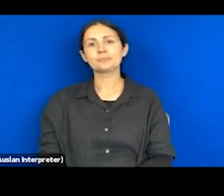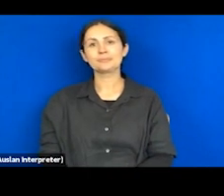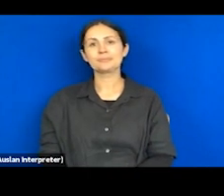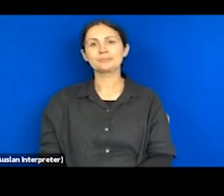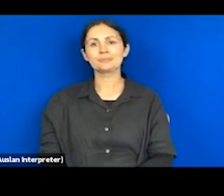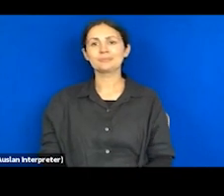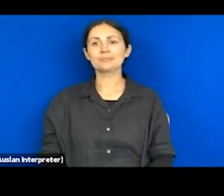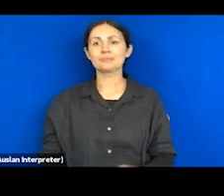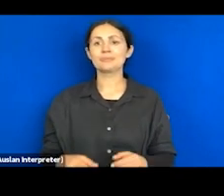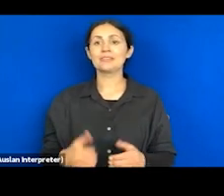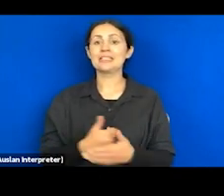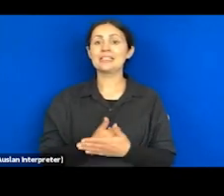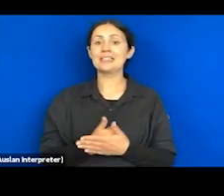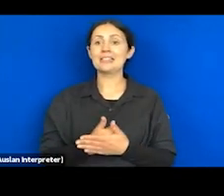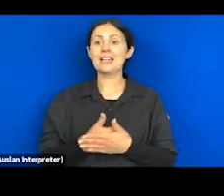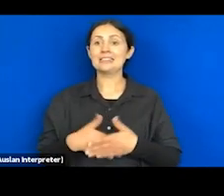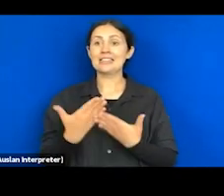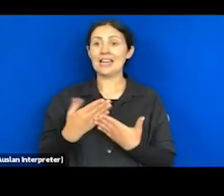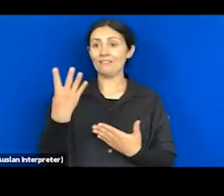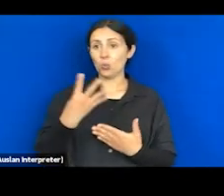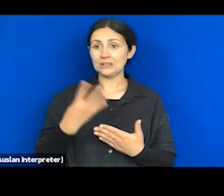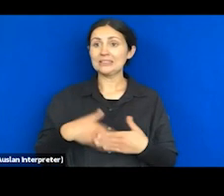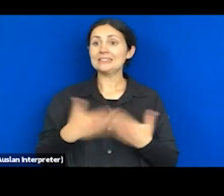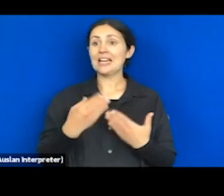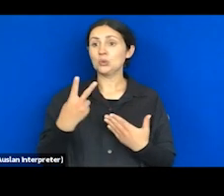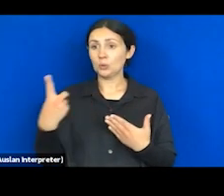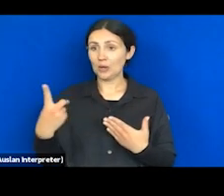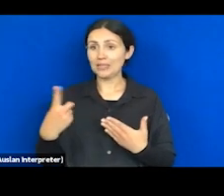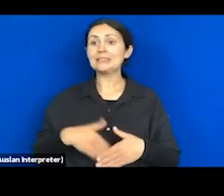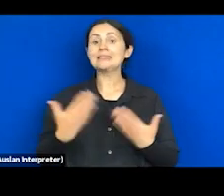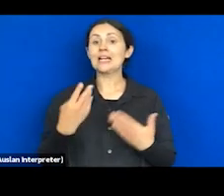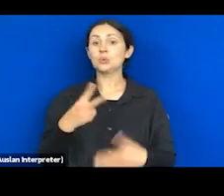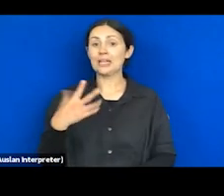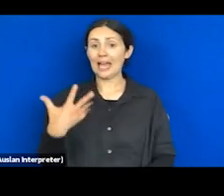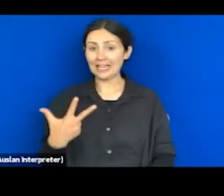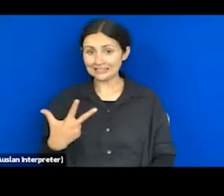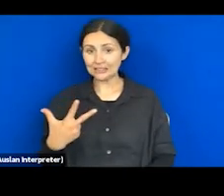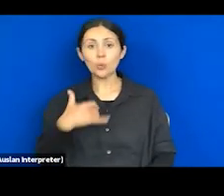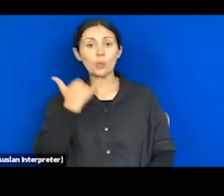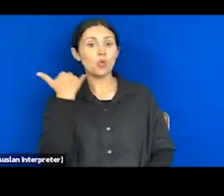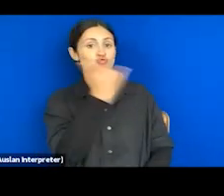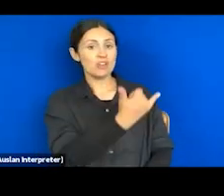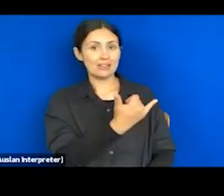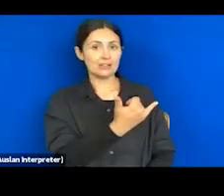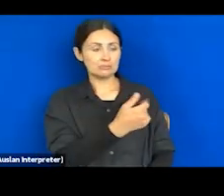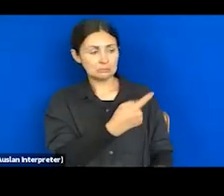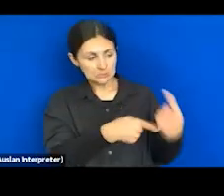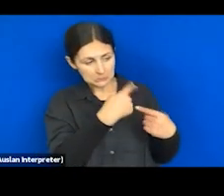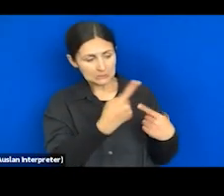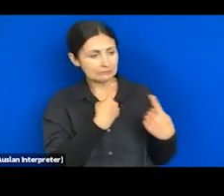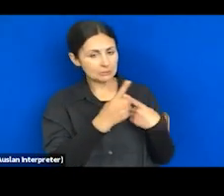telephone on days 14, 21, and 28 to discuss safety and engagement in care.